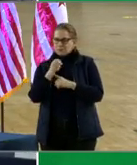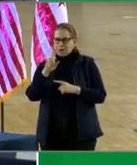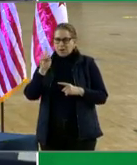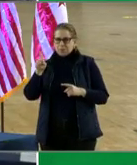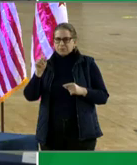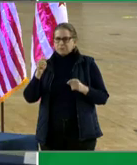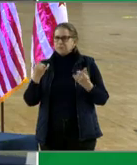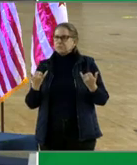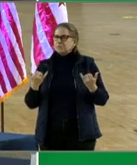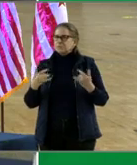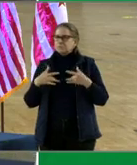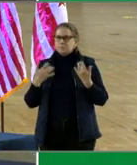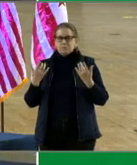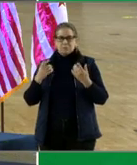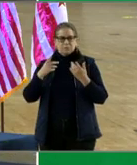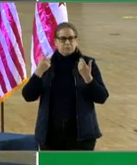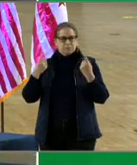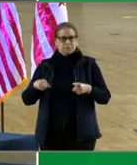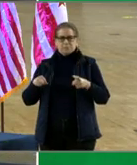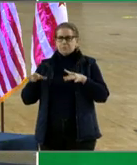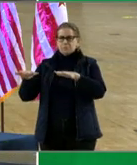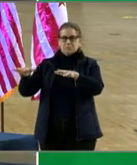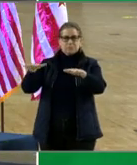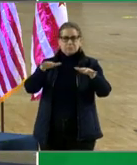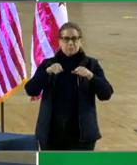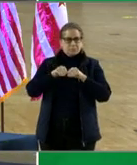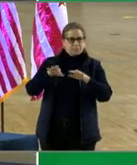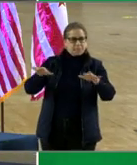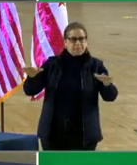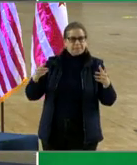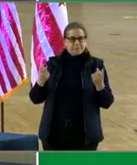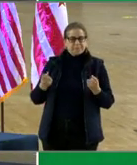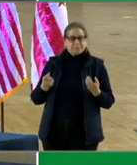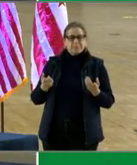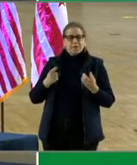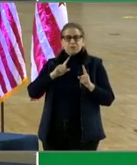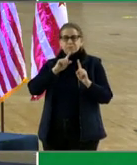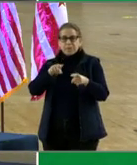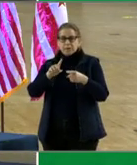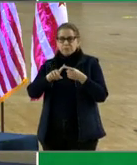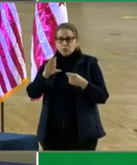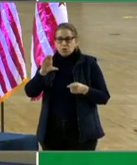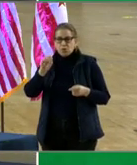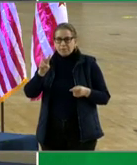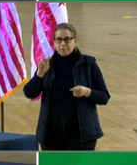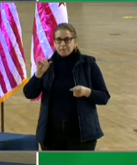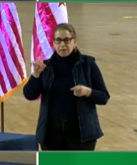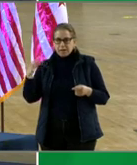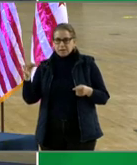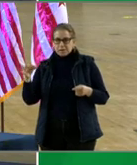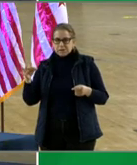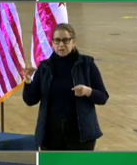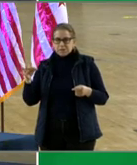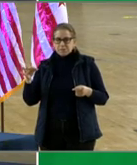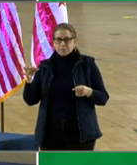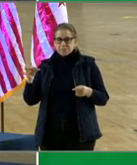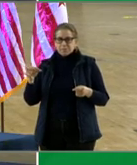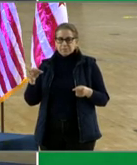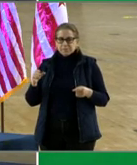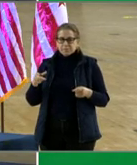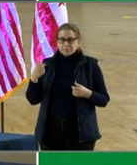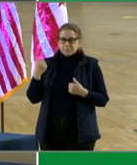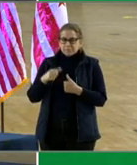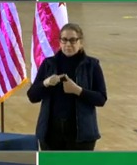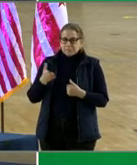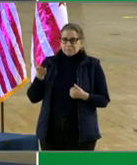district's response to COVID-19. And you probably remember that it was on March the 7th